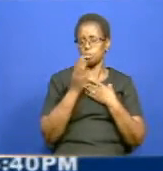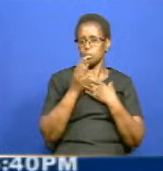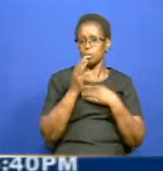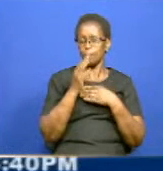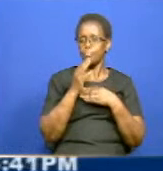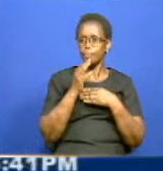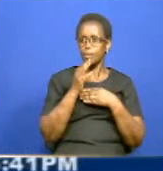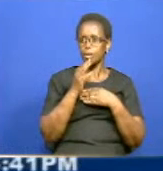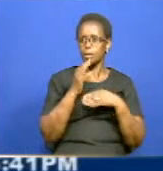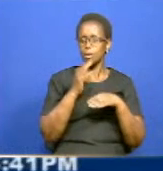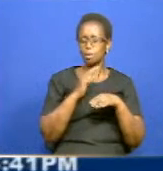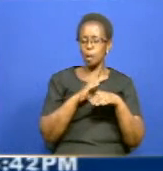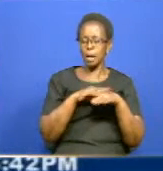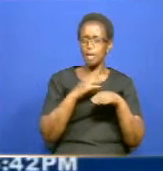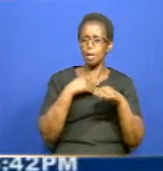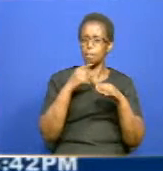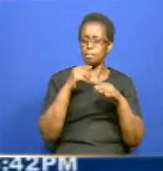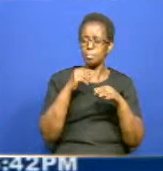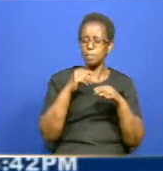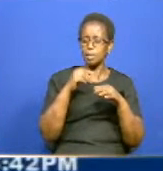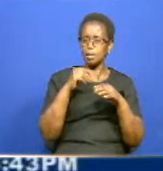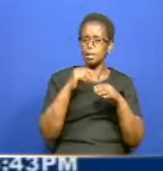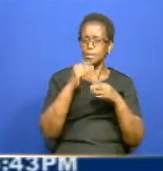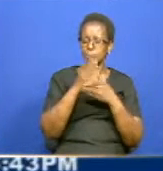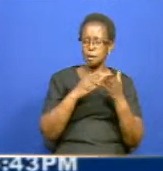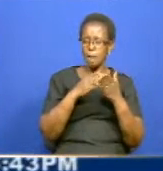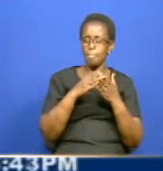interpretations and potentially invalidate